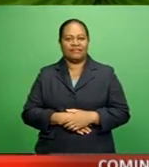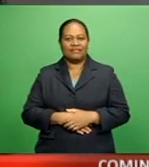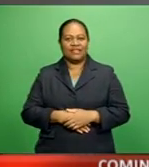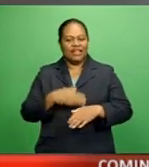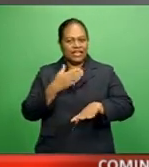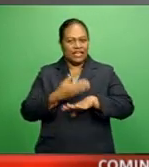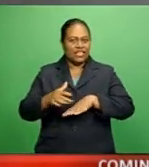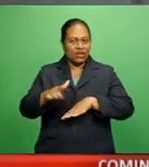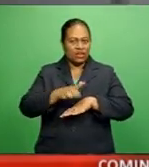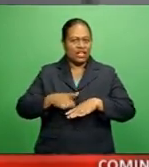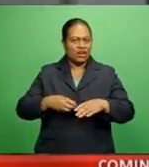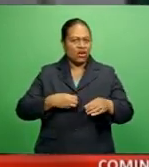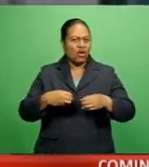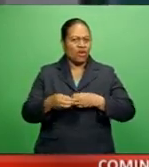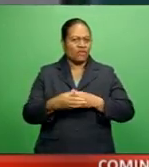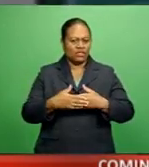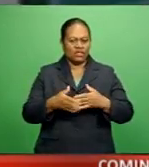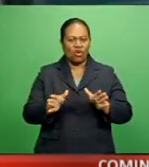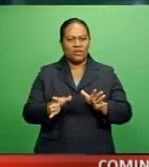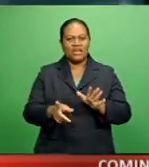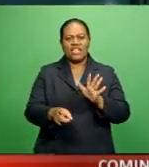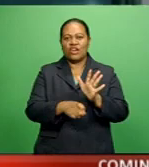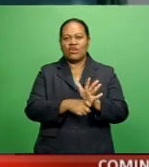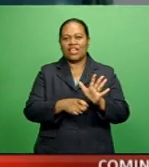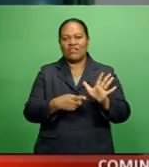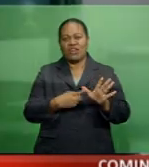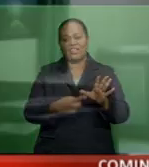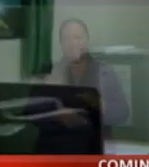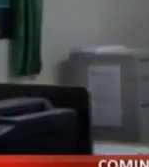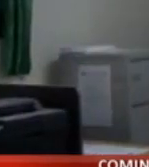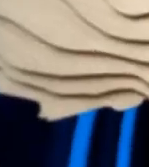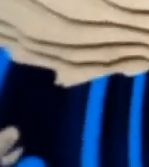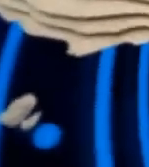A new lens office opens in Rakiraki. Stay with us.